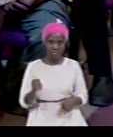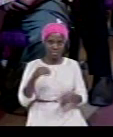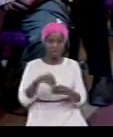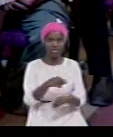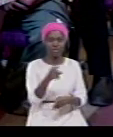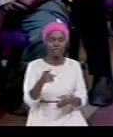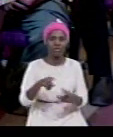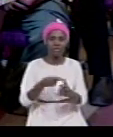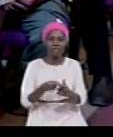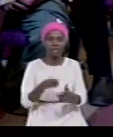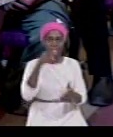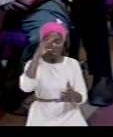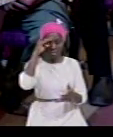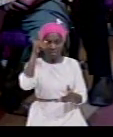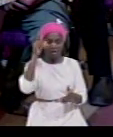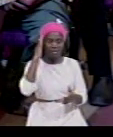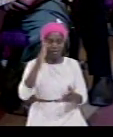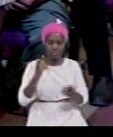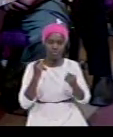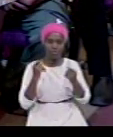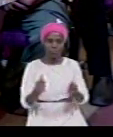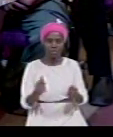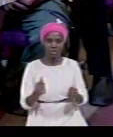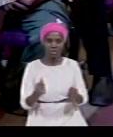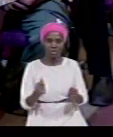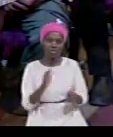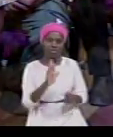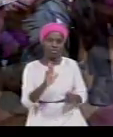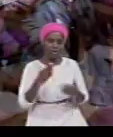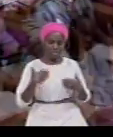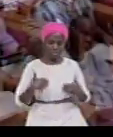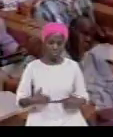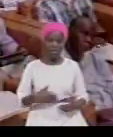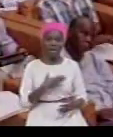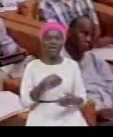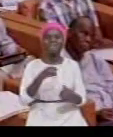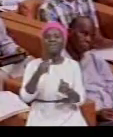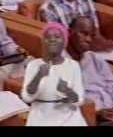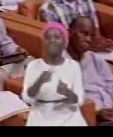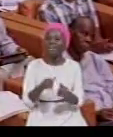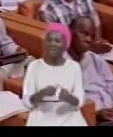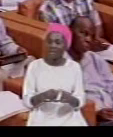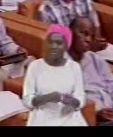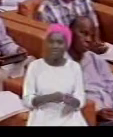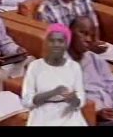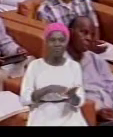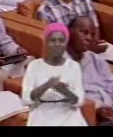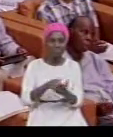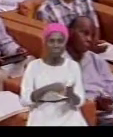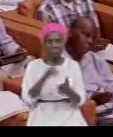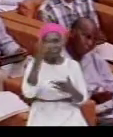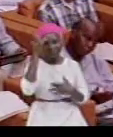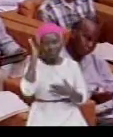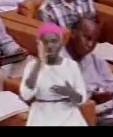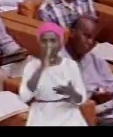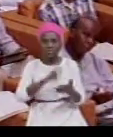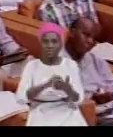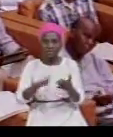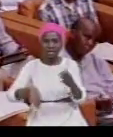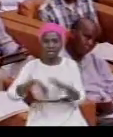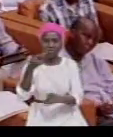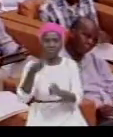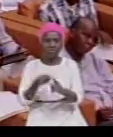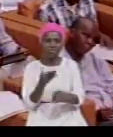quicken your mortal body, and every sickness and every infirmity will be taken away from there in Jesus' name.